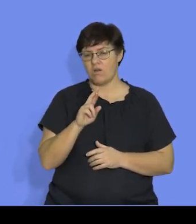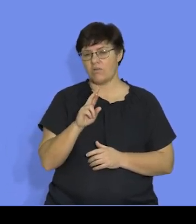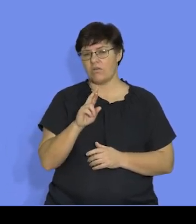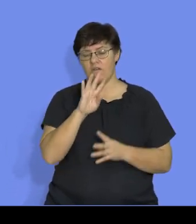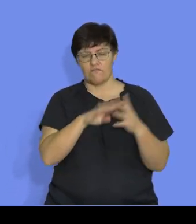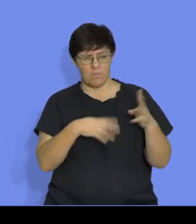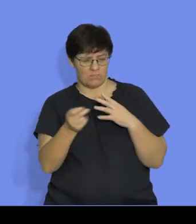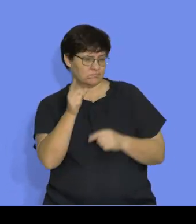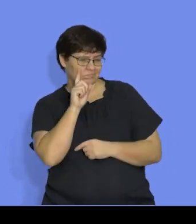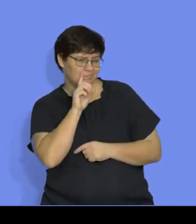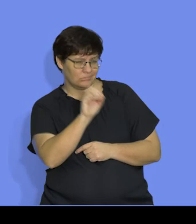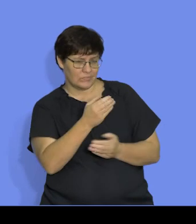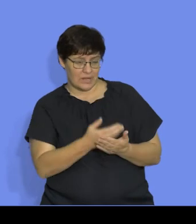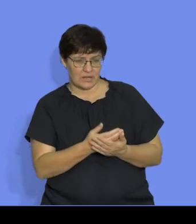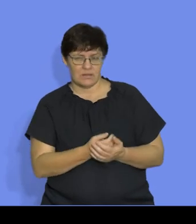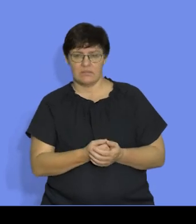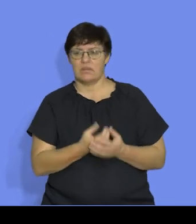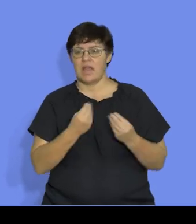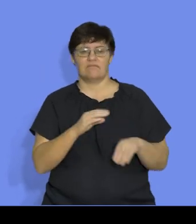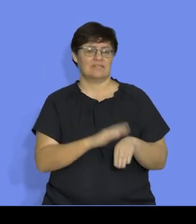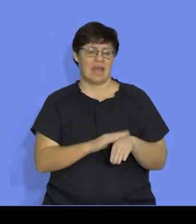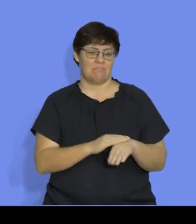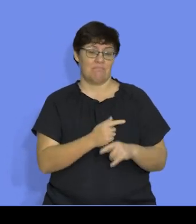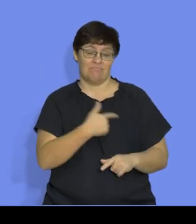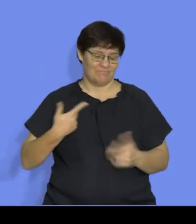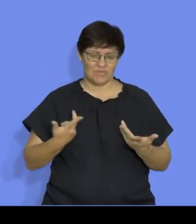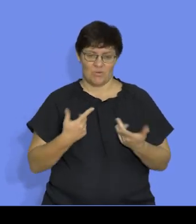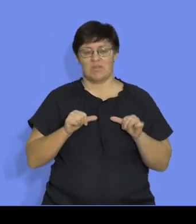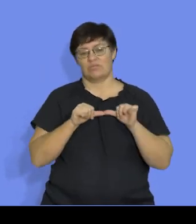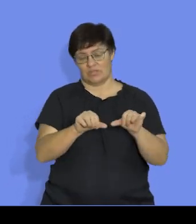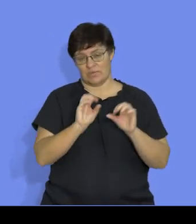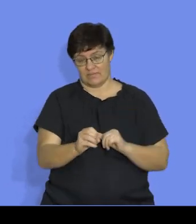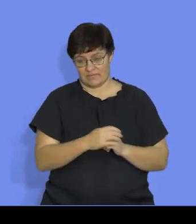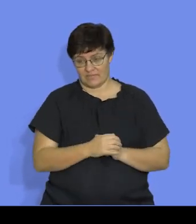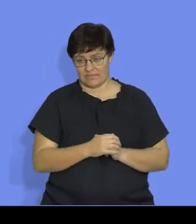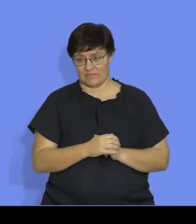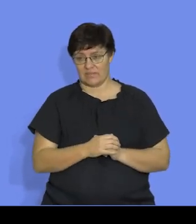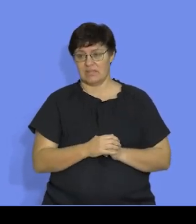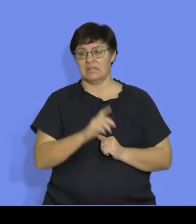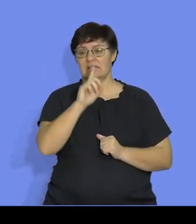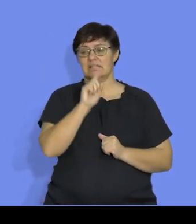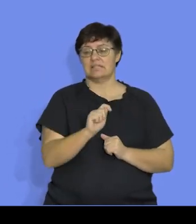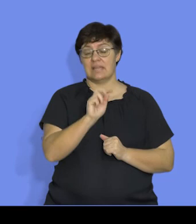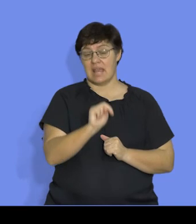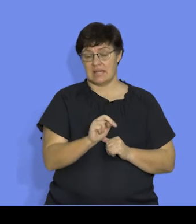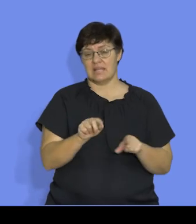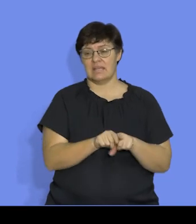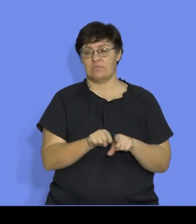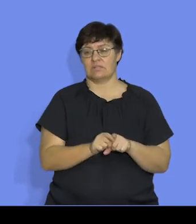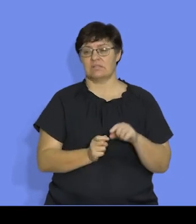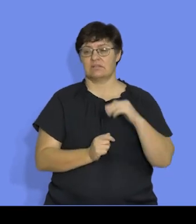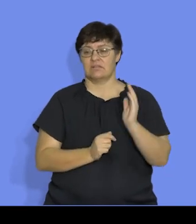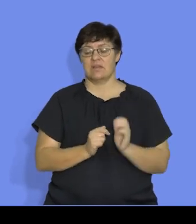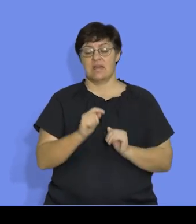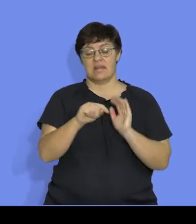to do that and check it. I have time constraints, so I am going to continue. So Tn will be equal to negative